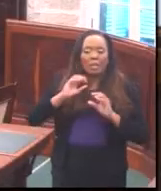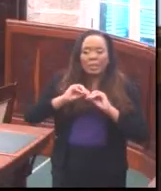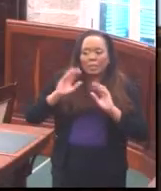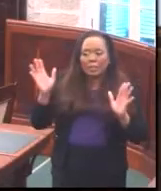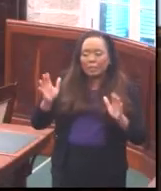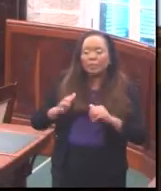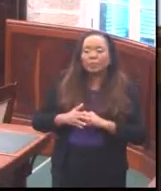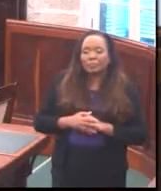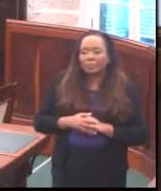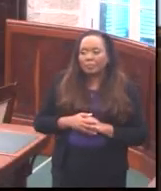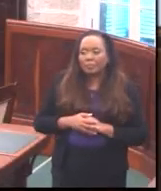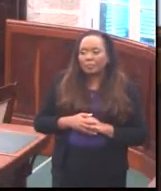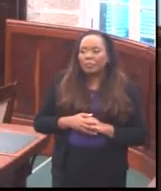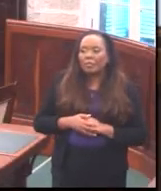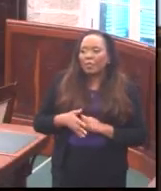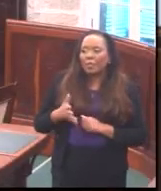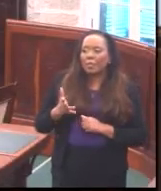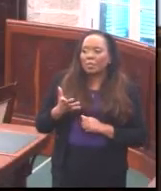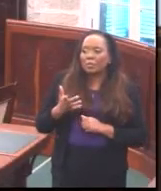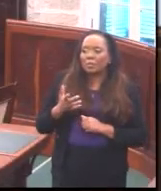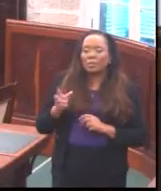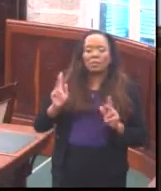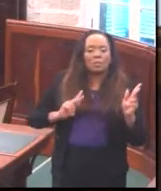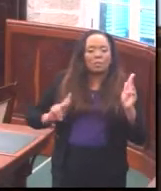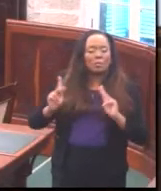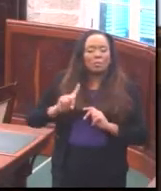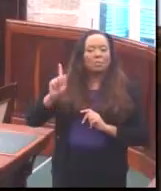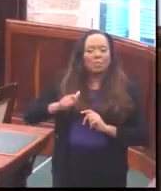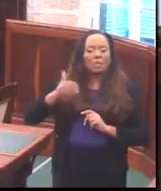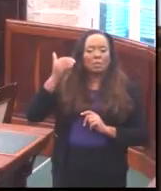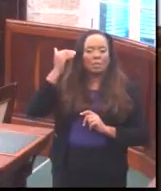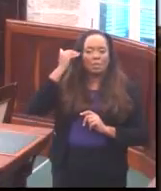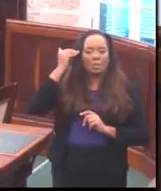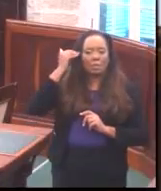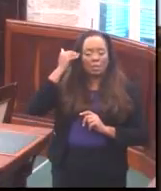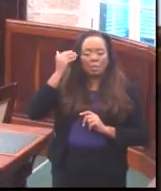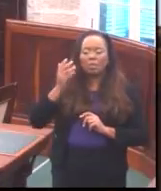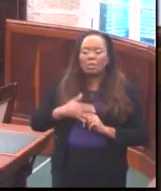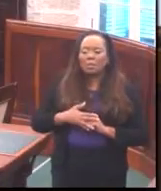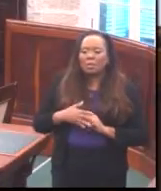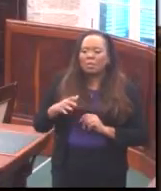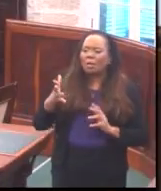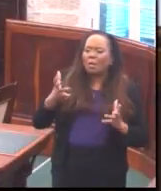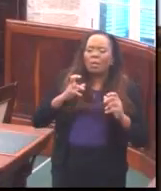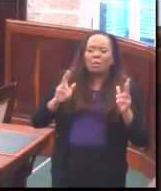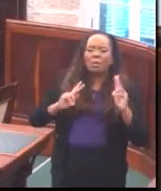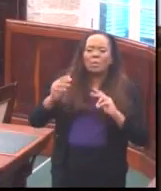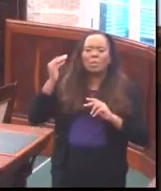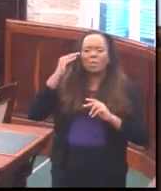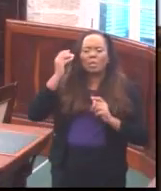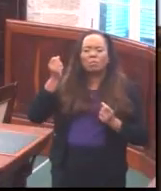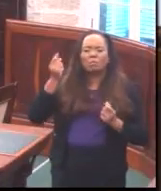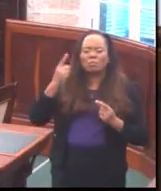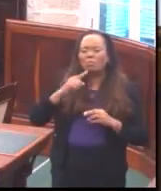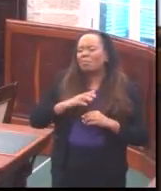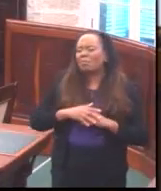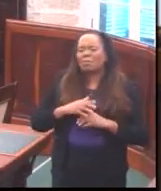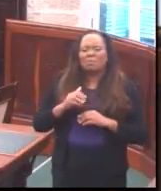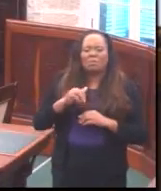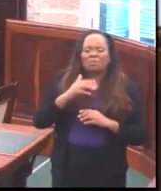because that is what this is about, and the public must not be distracted by all the fancy terms about wiretapping